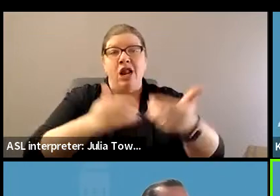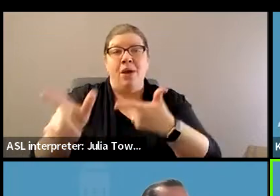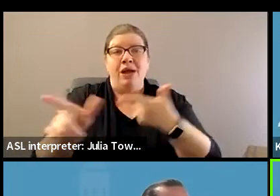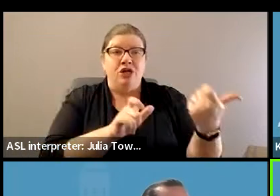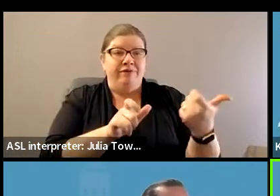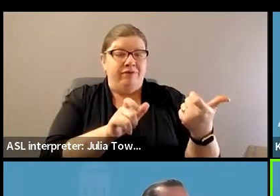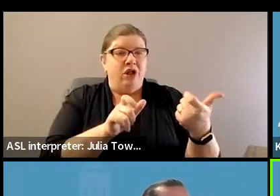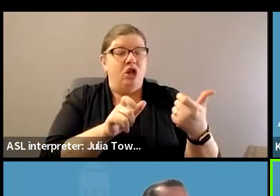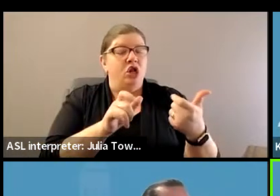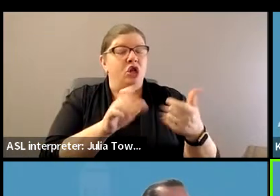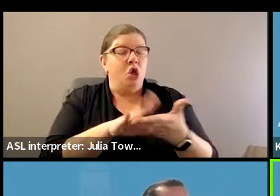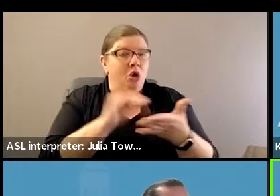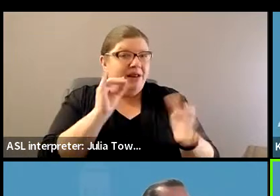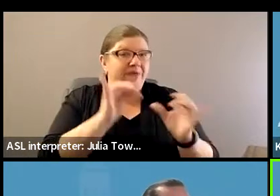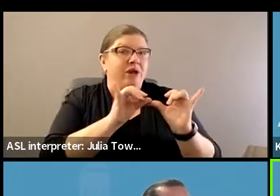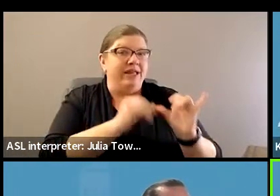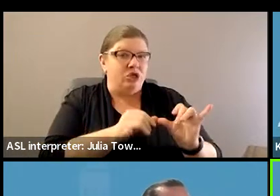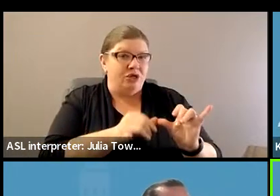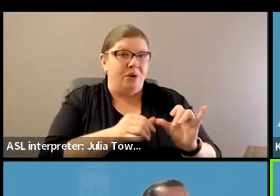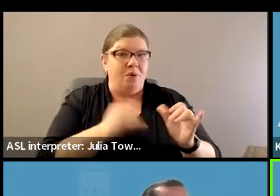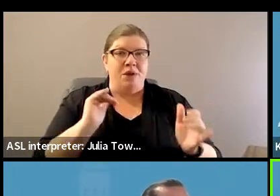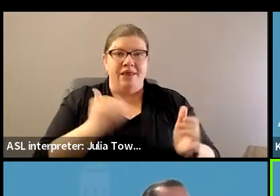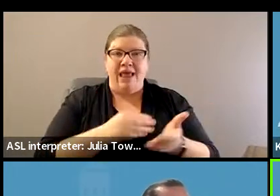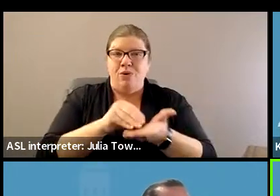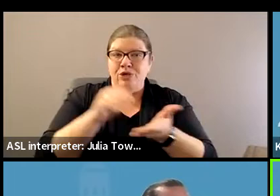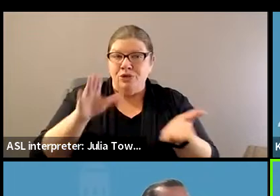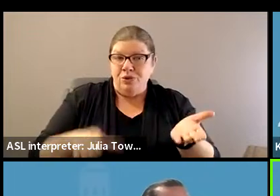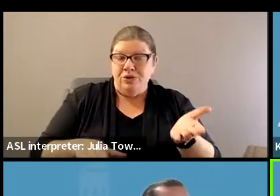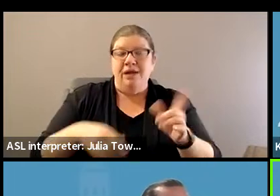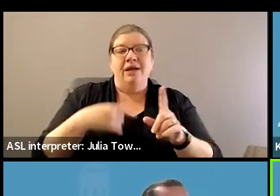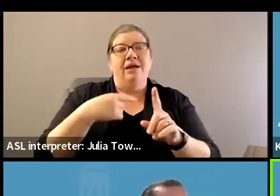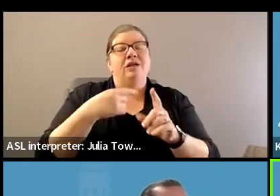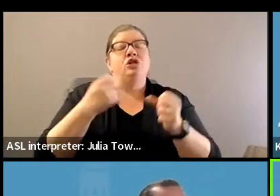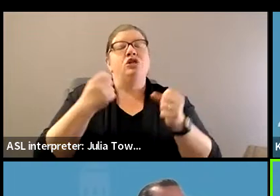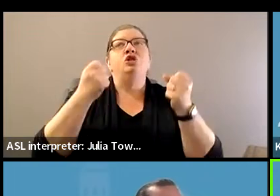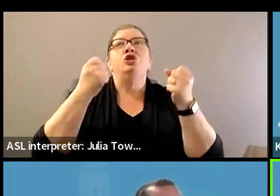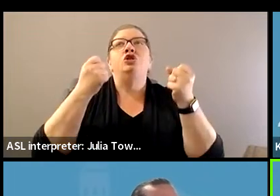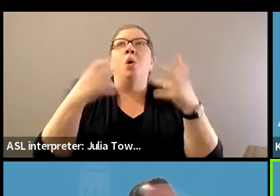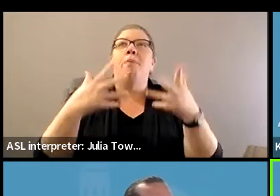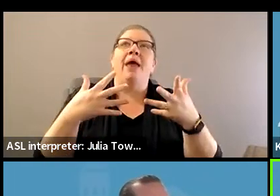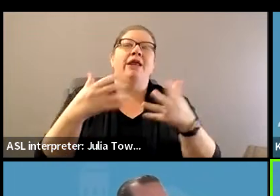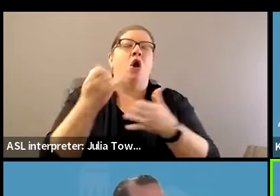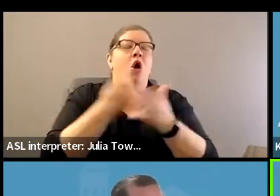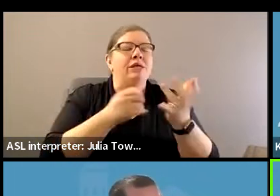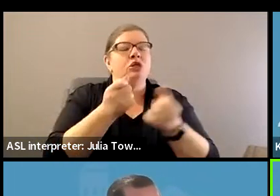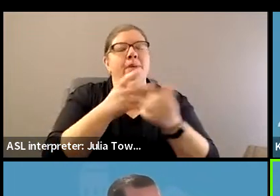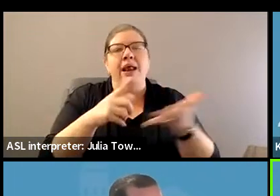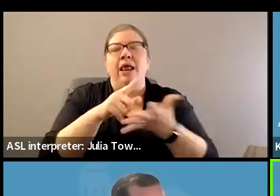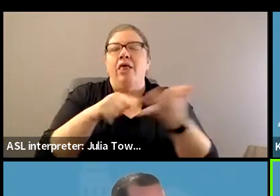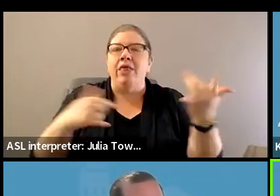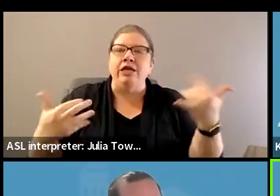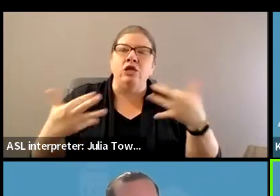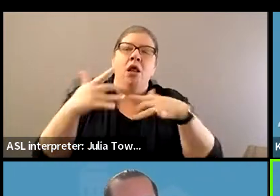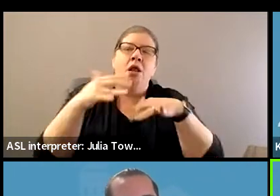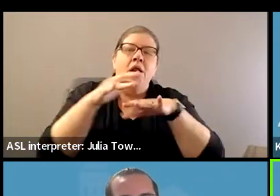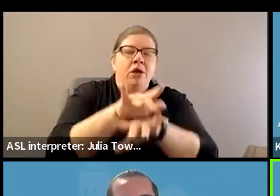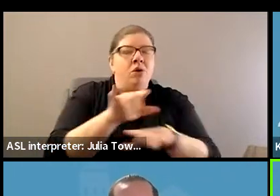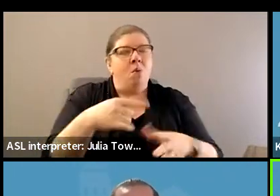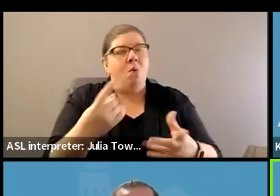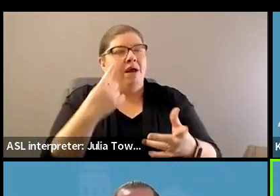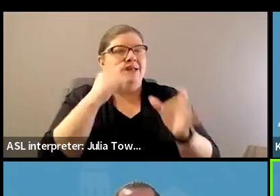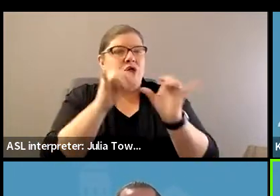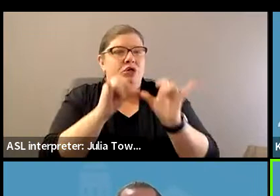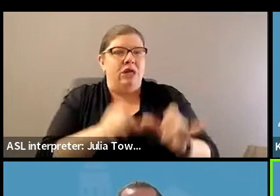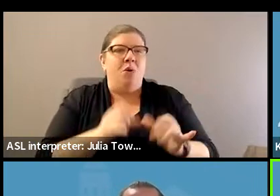around engineering with our students. And some of arts, there's so many integrated topics in this engineering academy that we're so proud